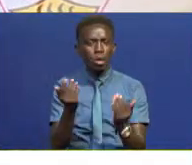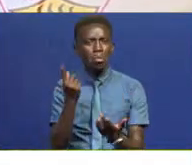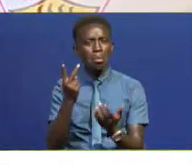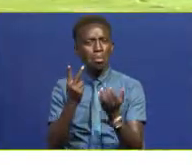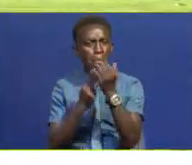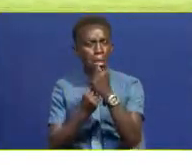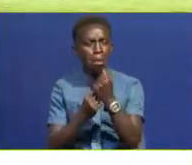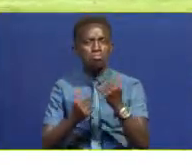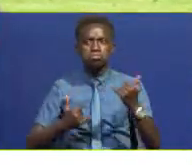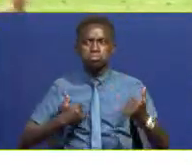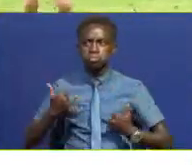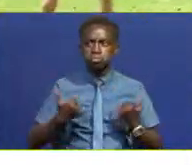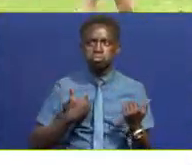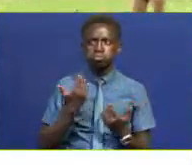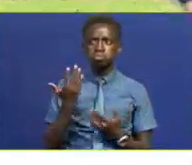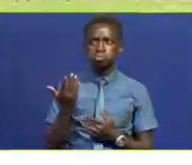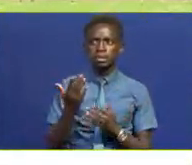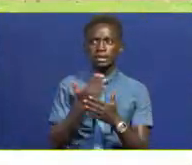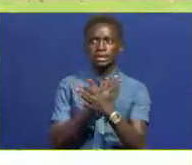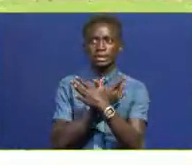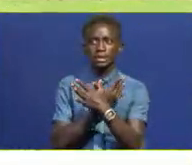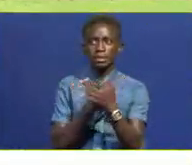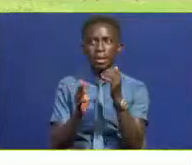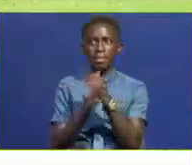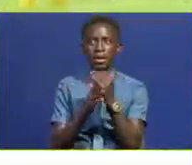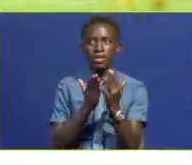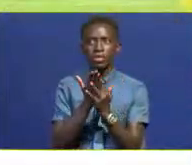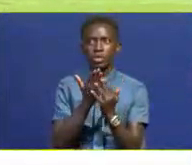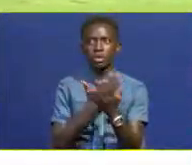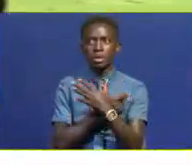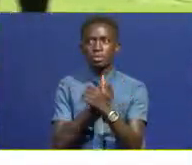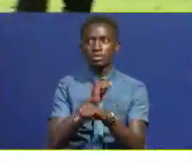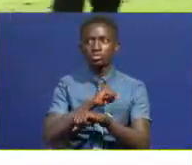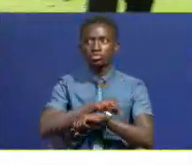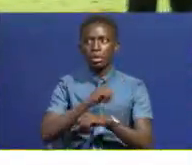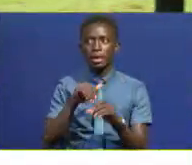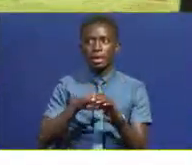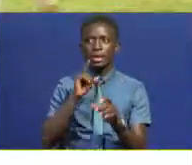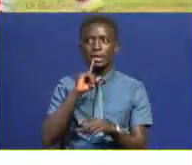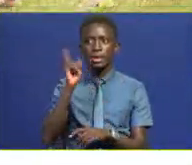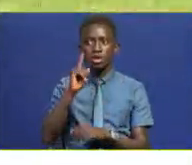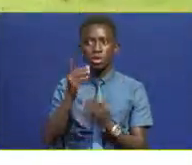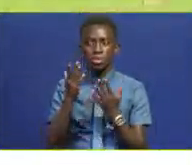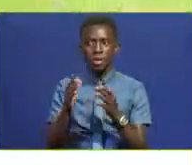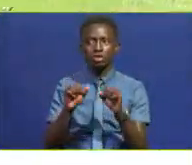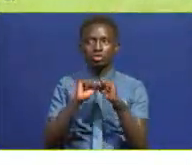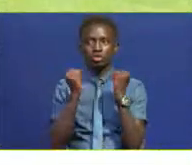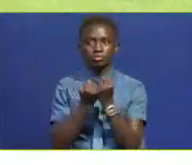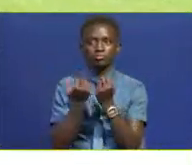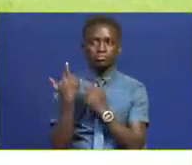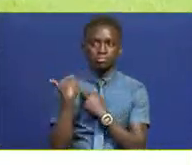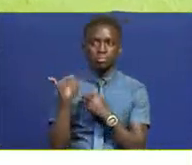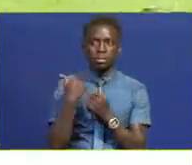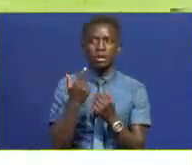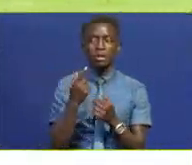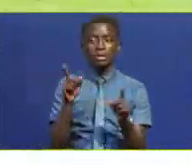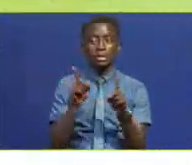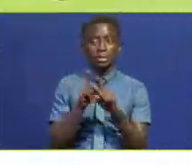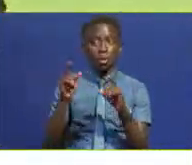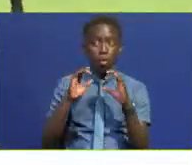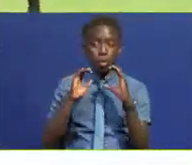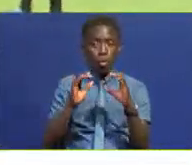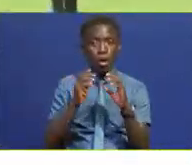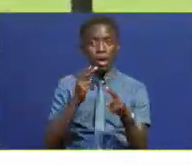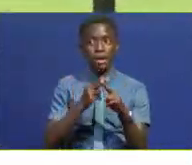Stuttgart and Germany Embassy through German School in Nairobi as a corporate social responsibility. According to VFB Stuttgart coach Manuel